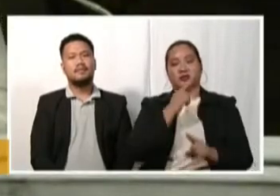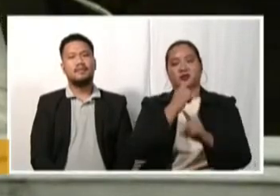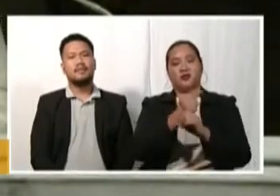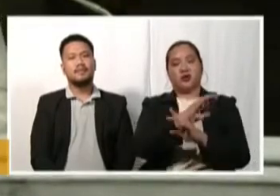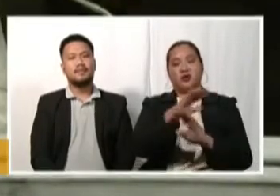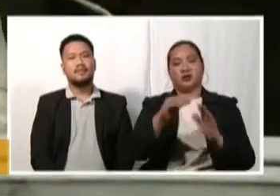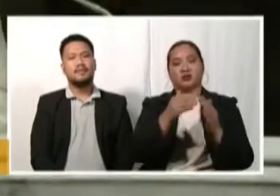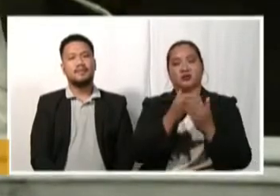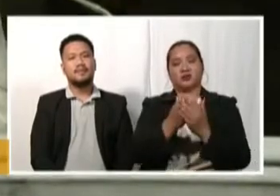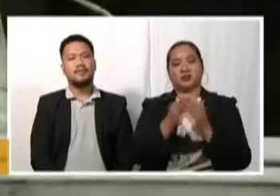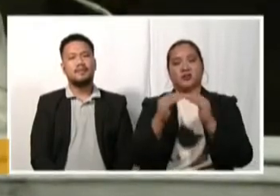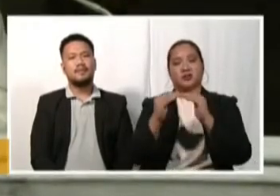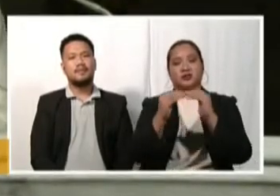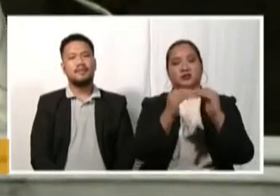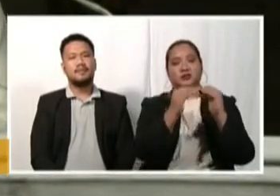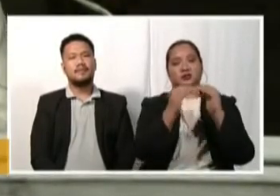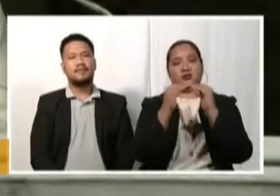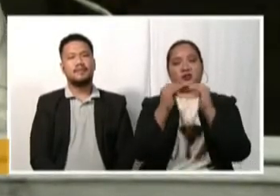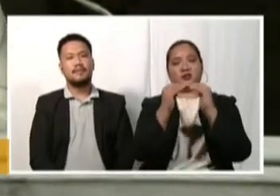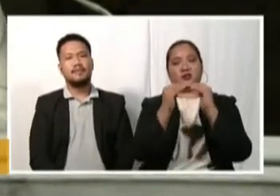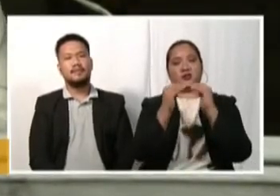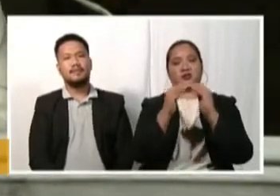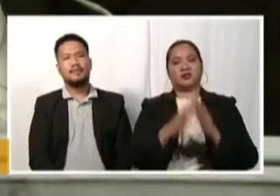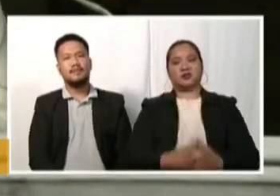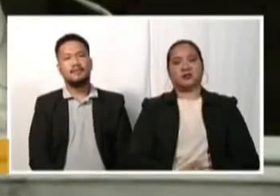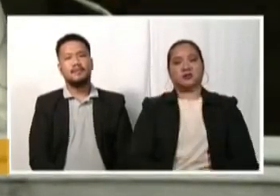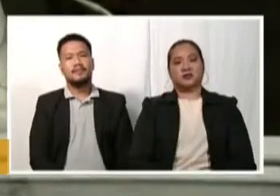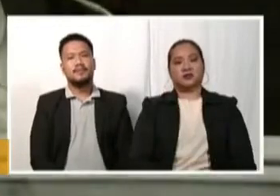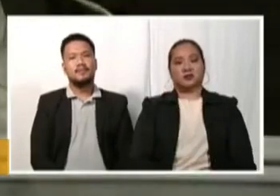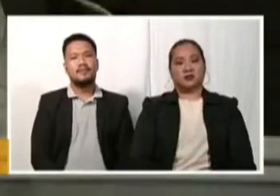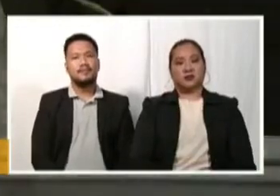of them just.